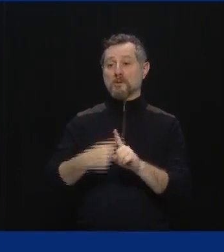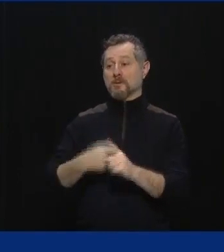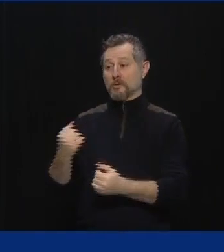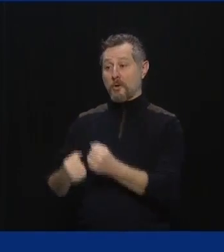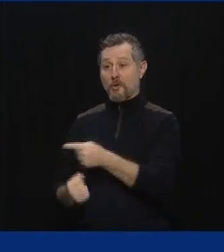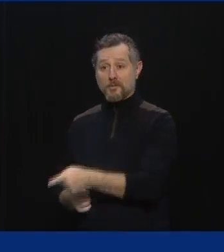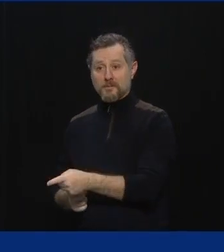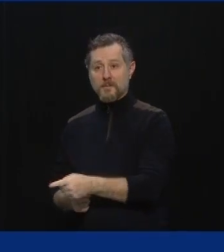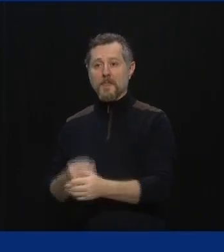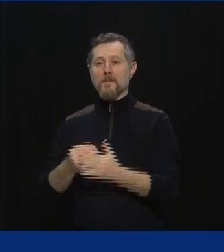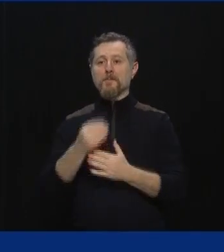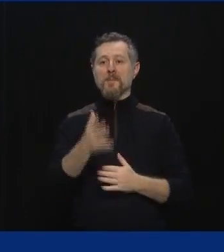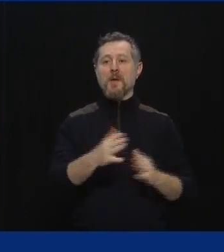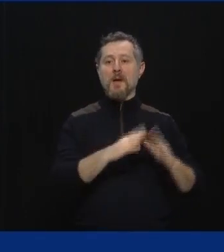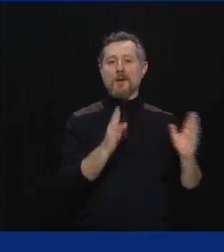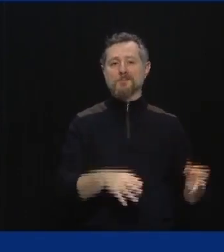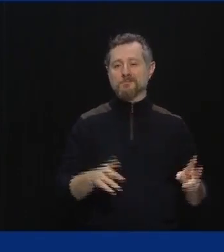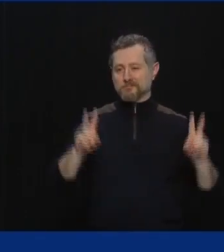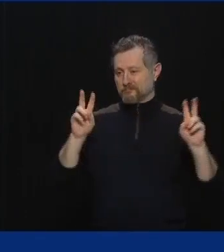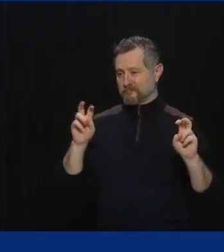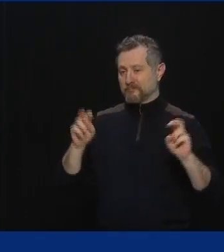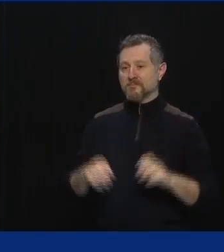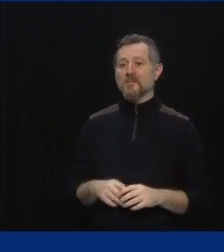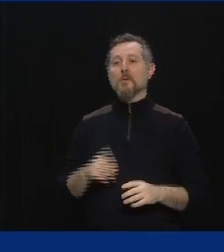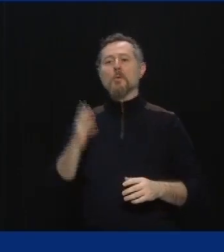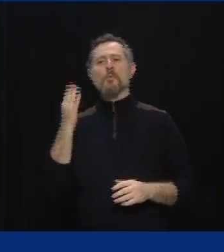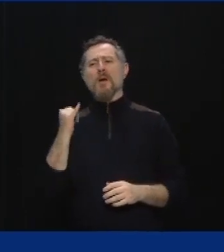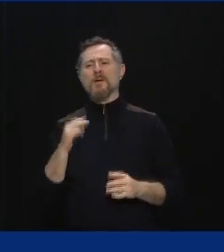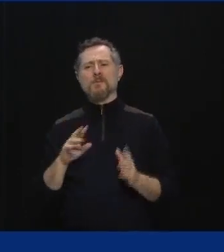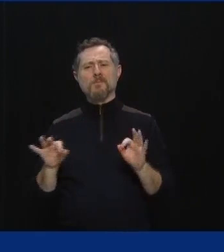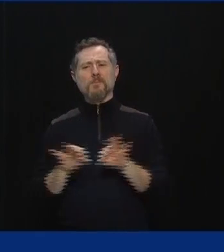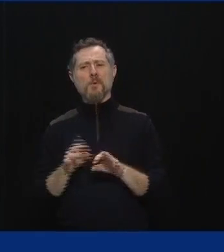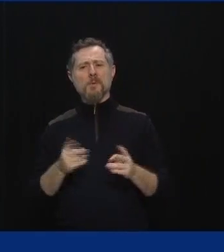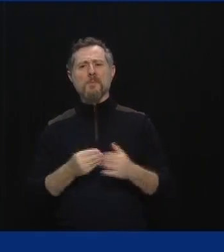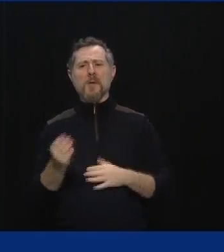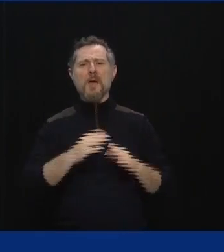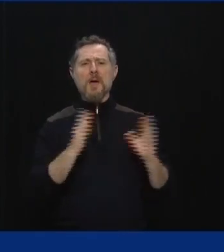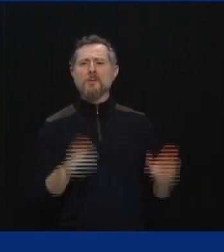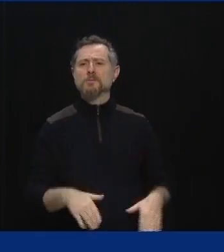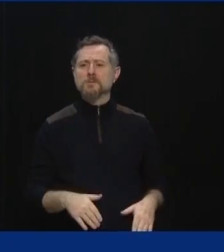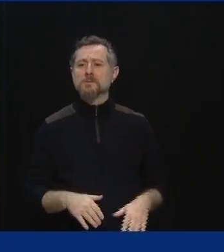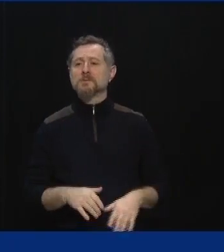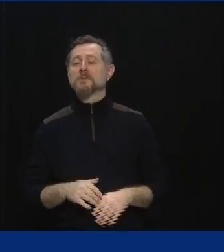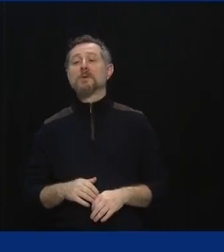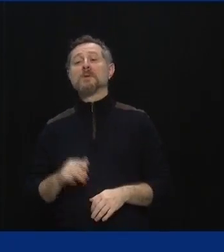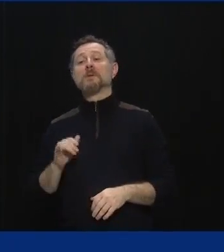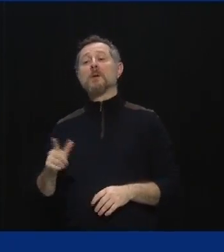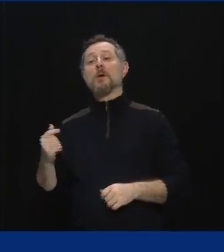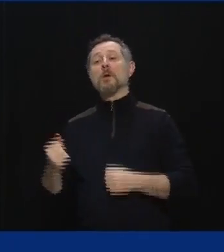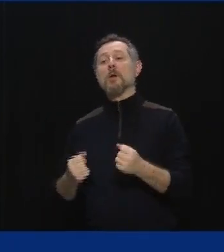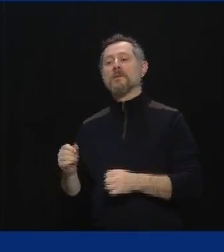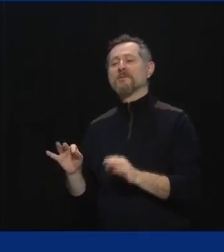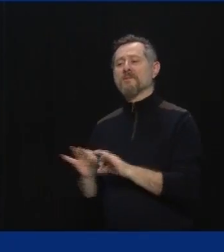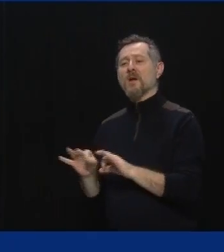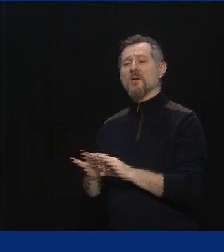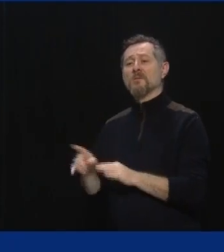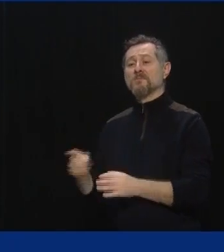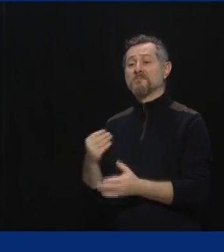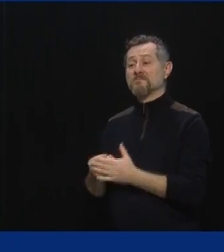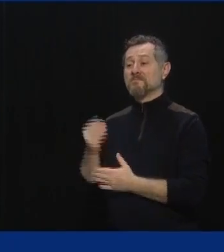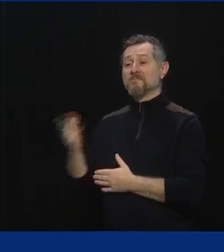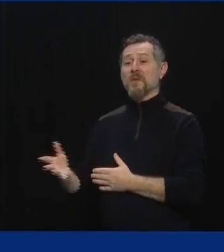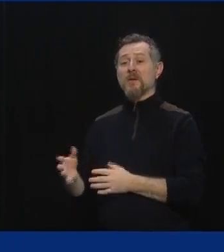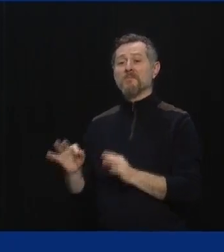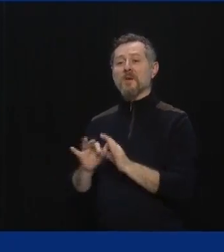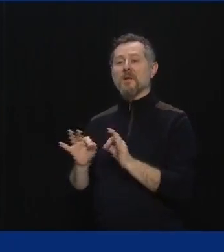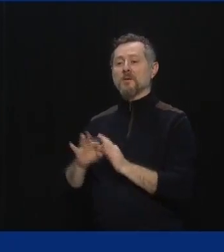and buy the house. Why? Well, a car is a depreciating asset, and a